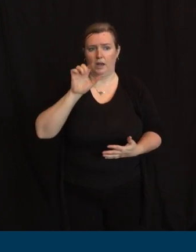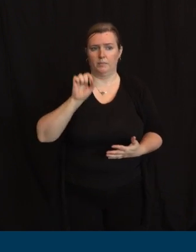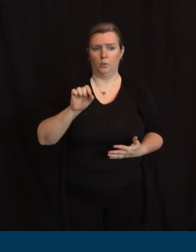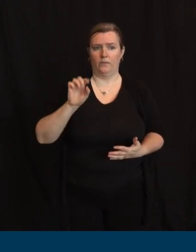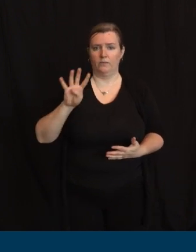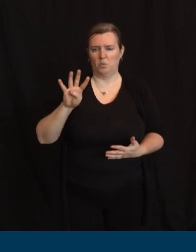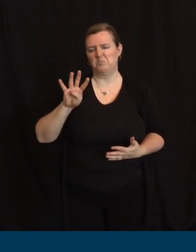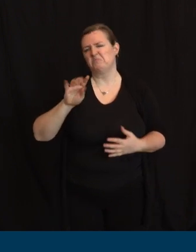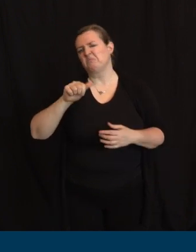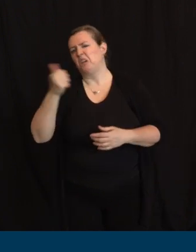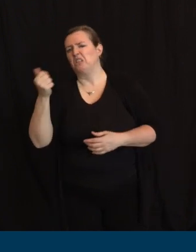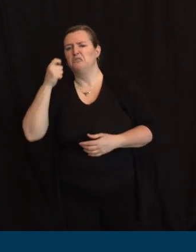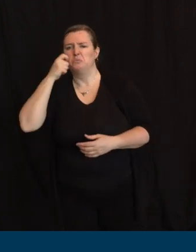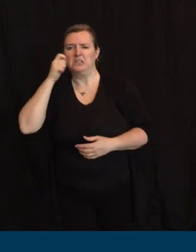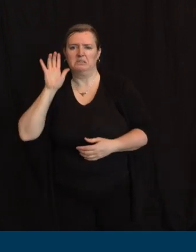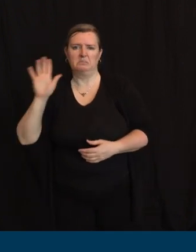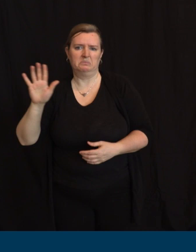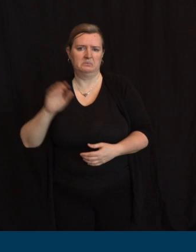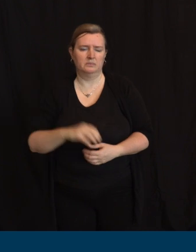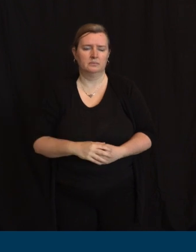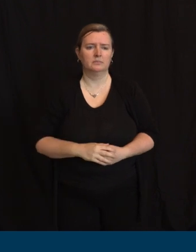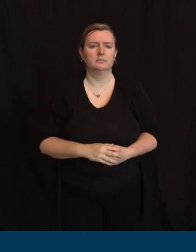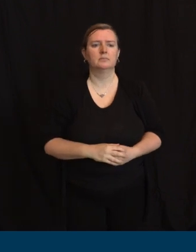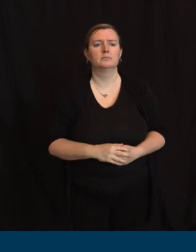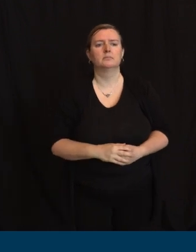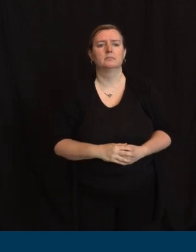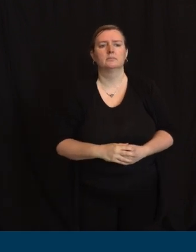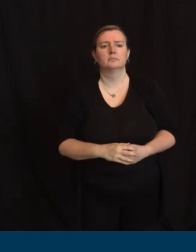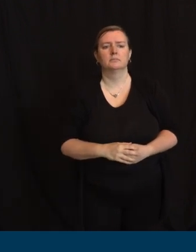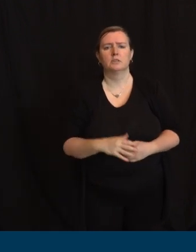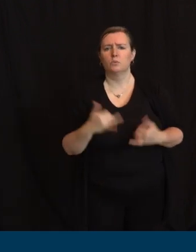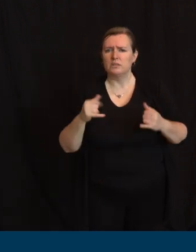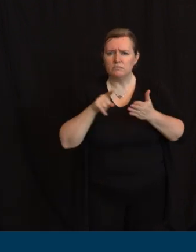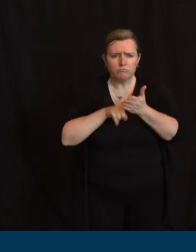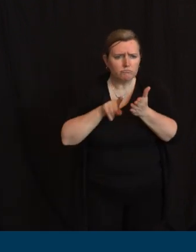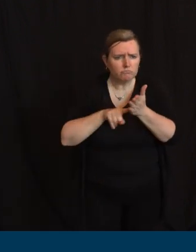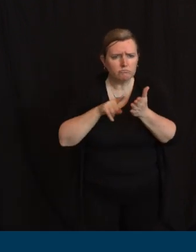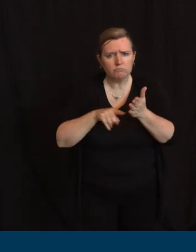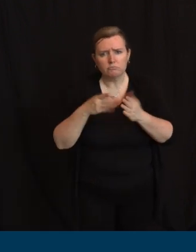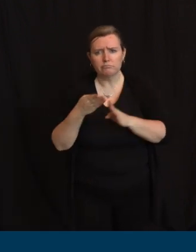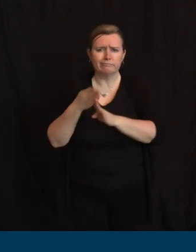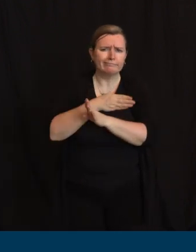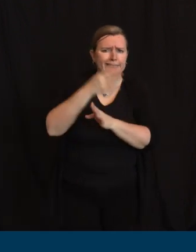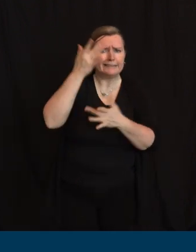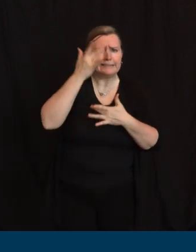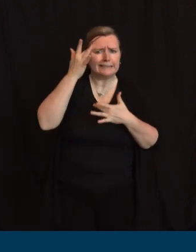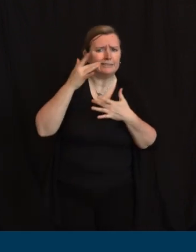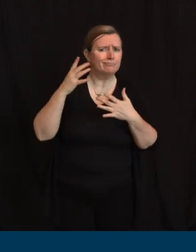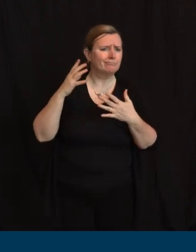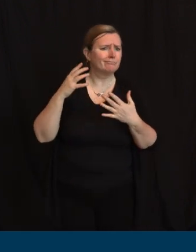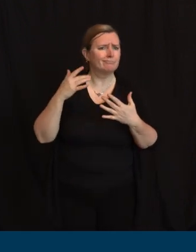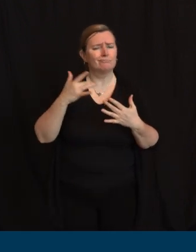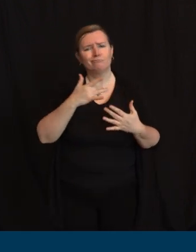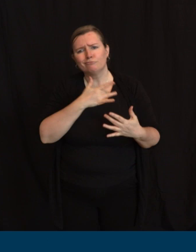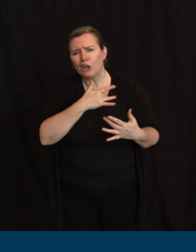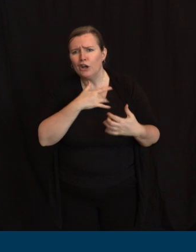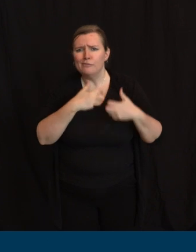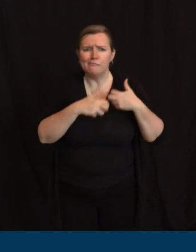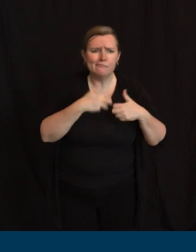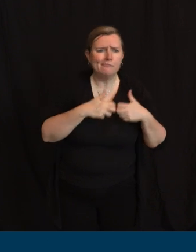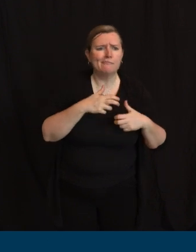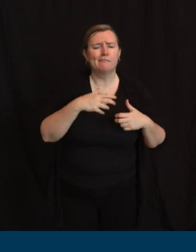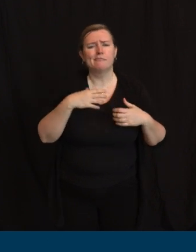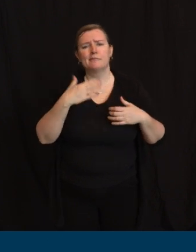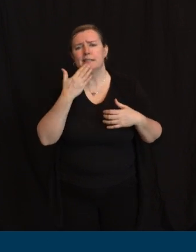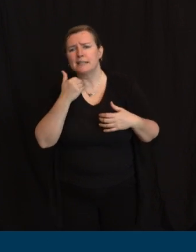continue to see the underlying conditions of cardiovascular disease, diabetes mellitus, other chronic diseases,